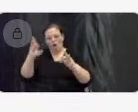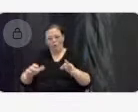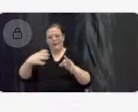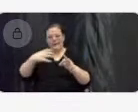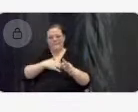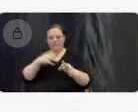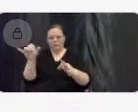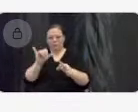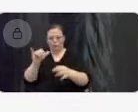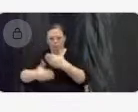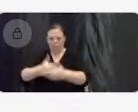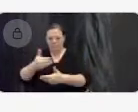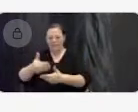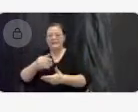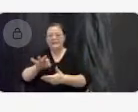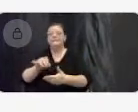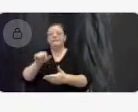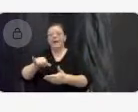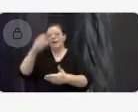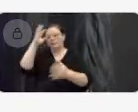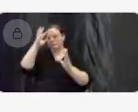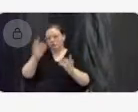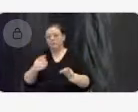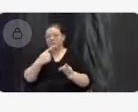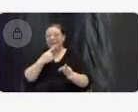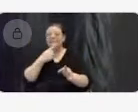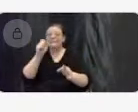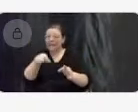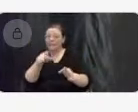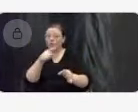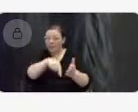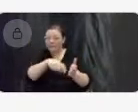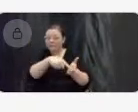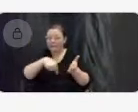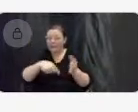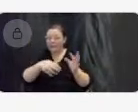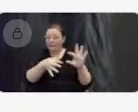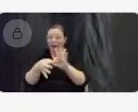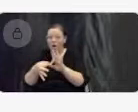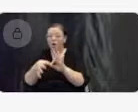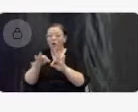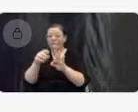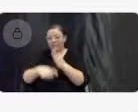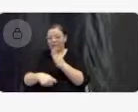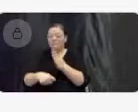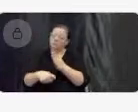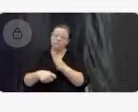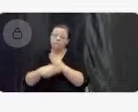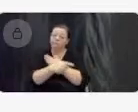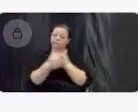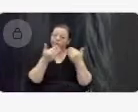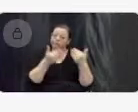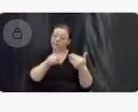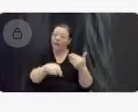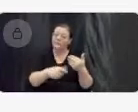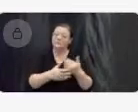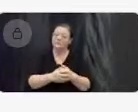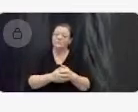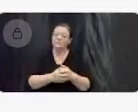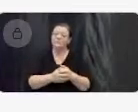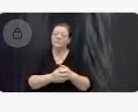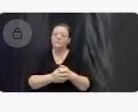judgment says, yes, they pay the tie-on fees, then they will pay the tie-on fees. And what